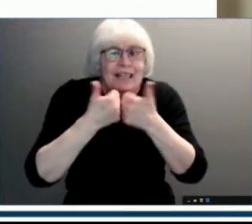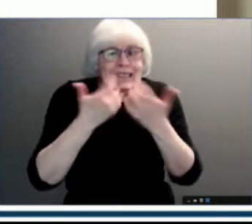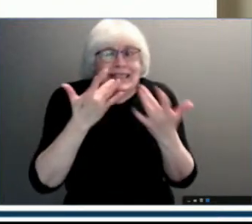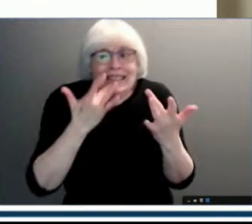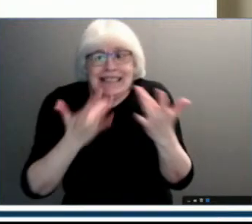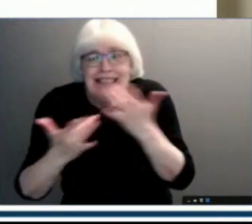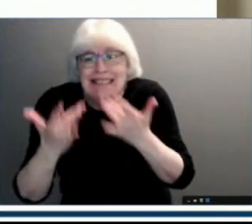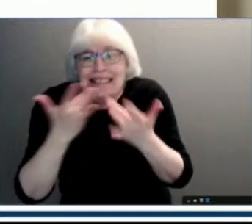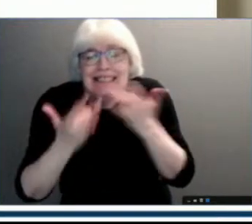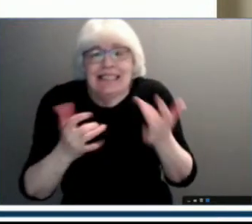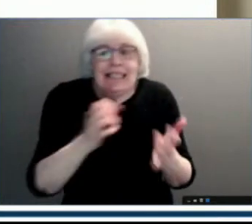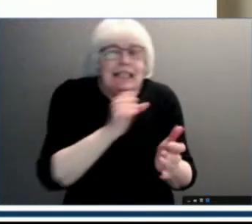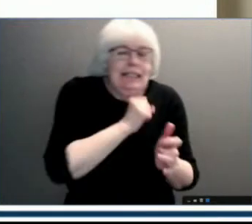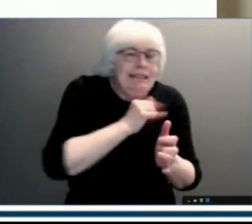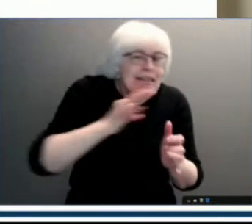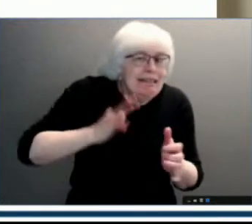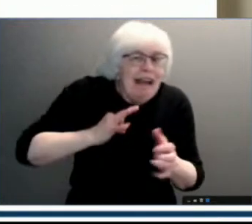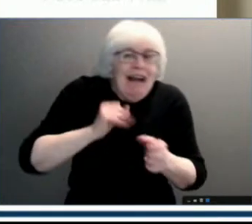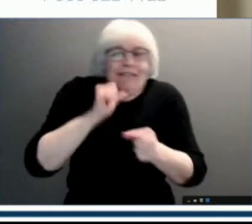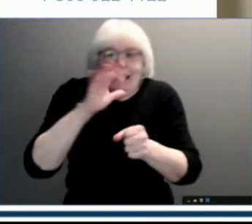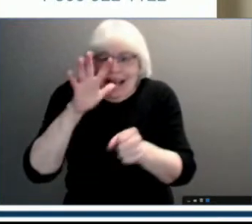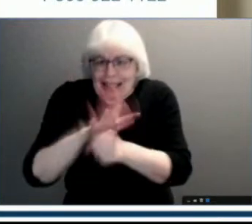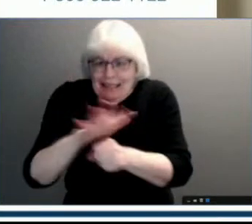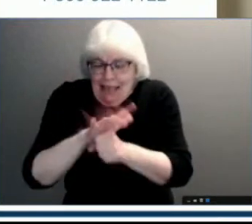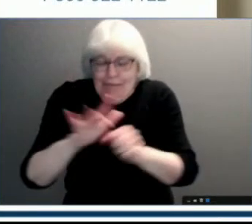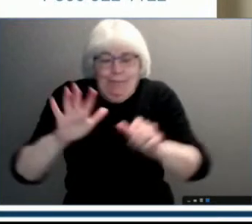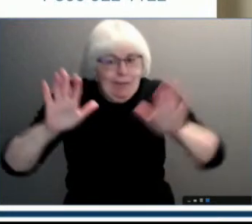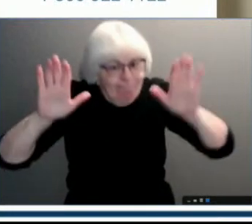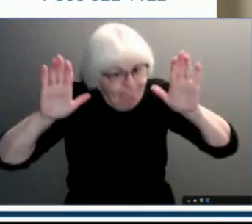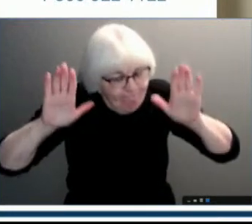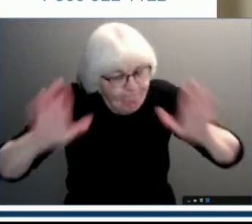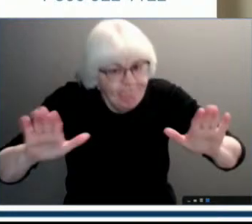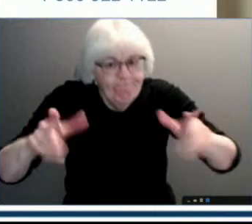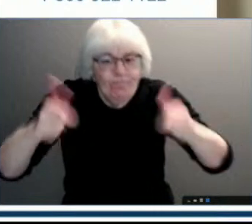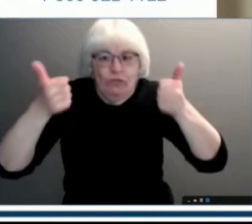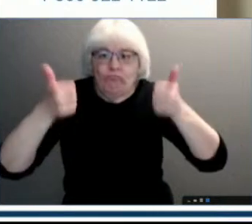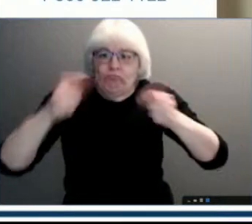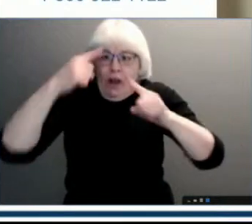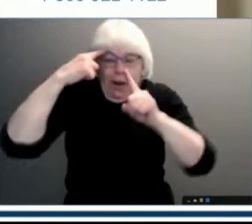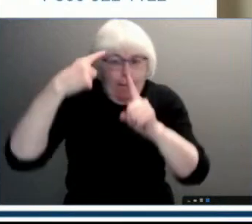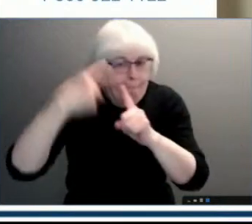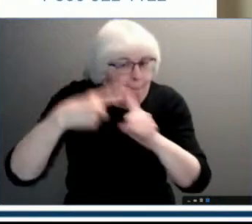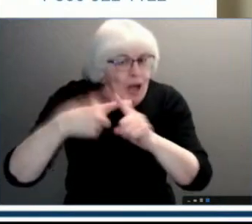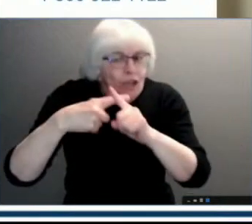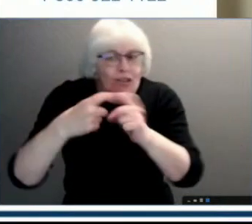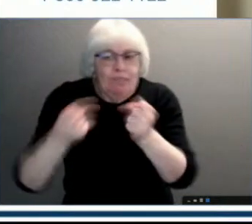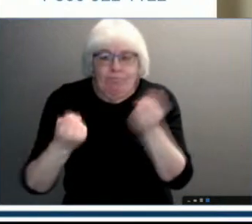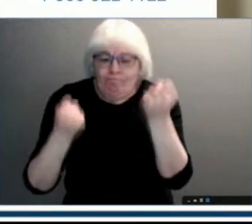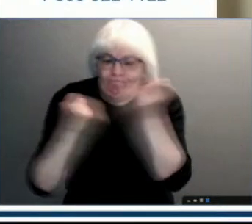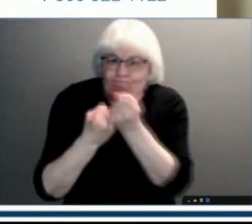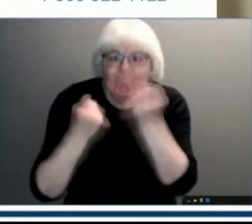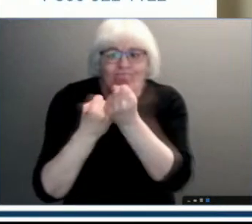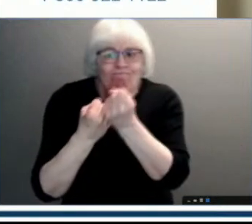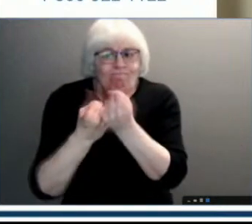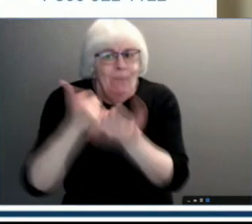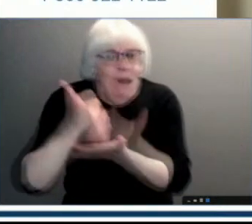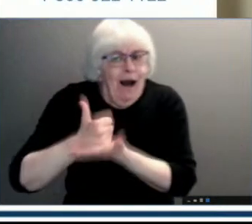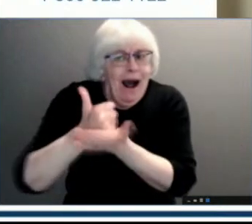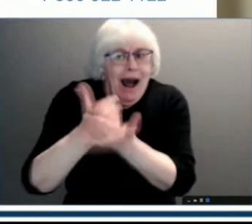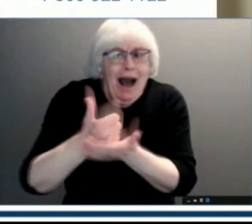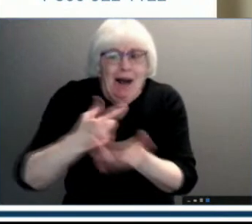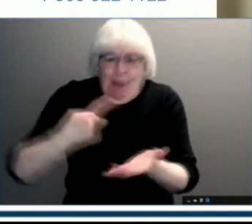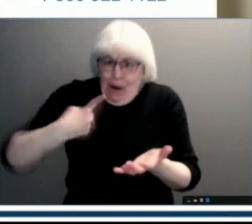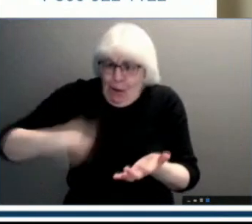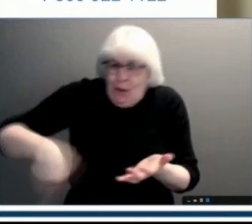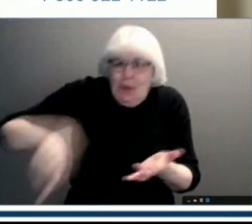They're giving it their all. They're going above and beyond. So now we, as Nova Scotians, must match their